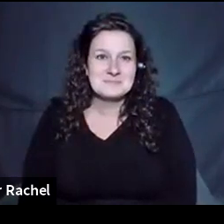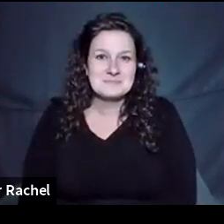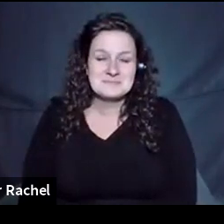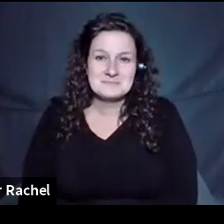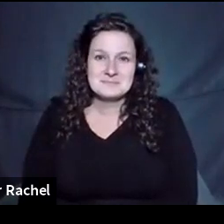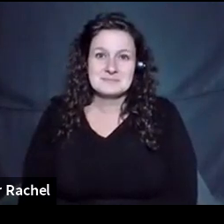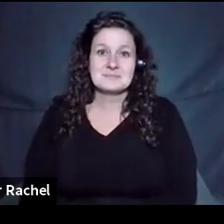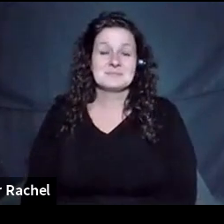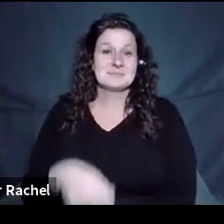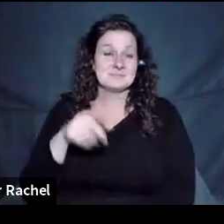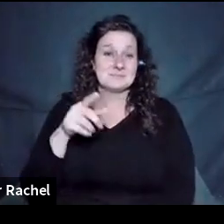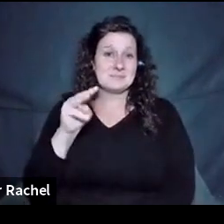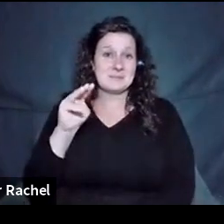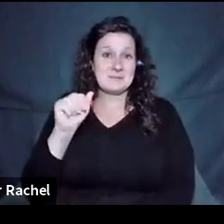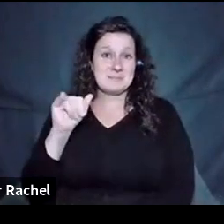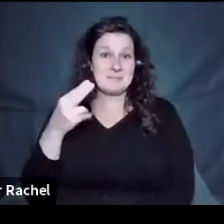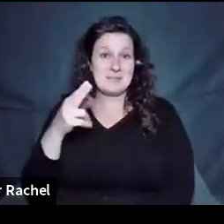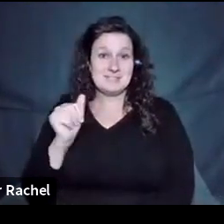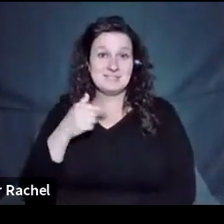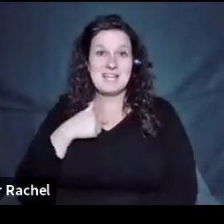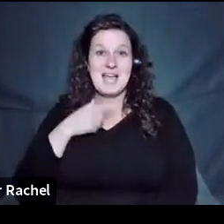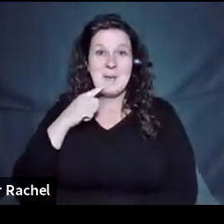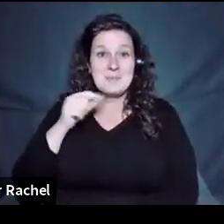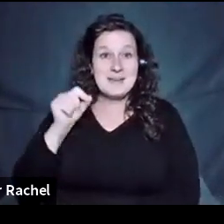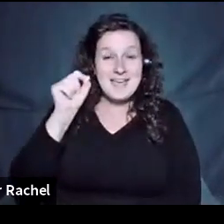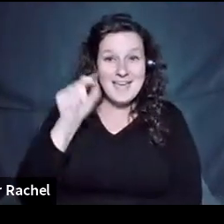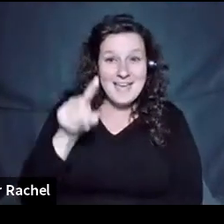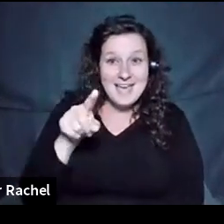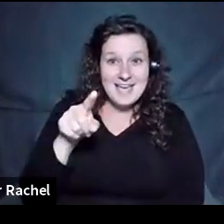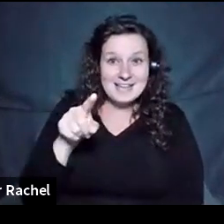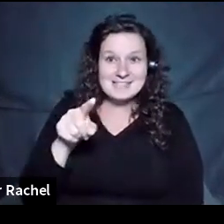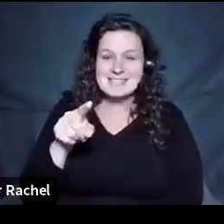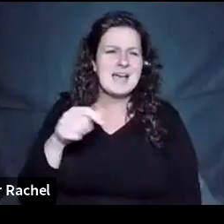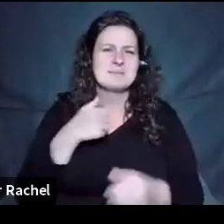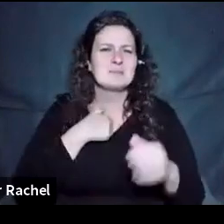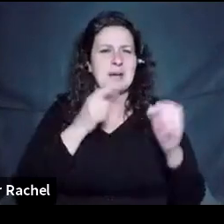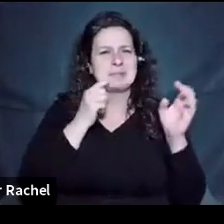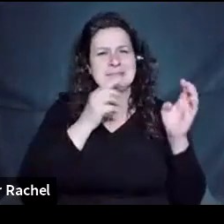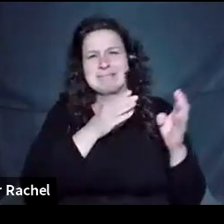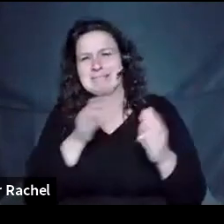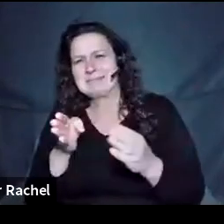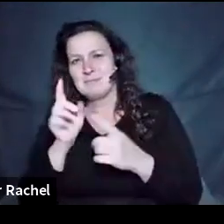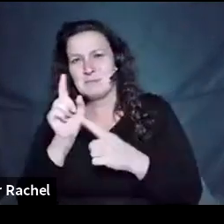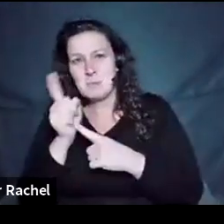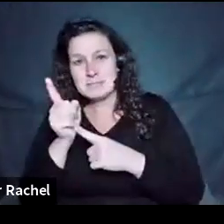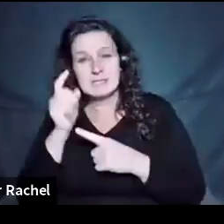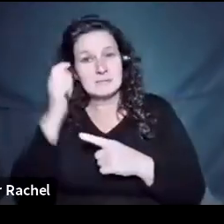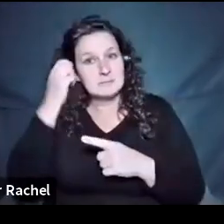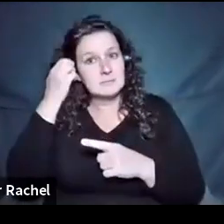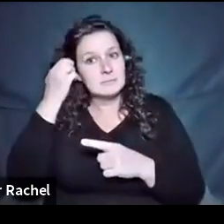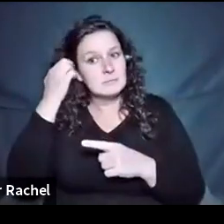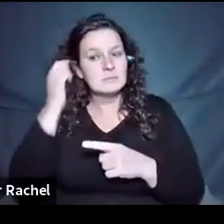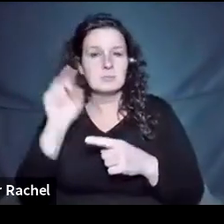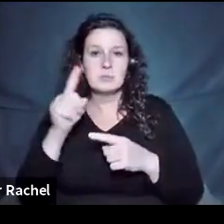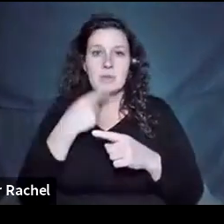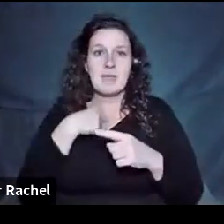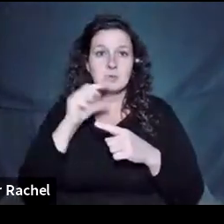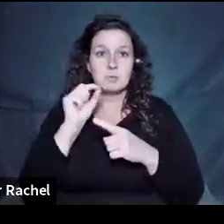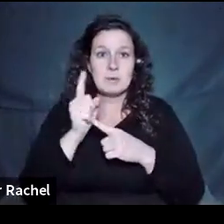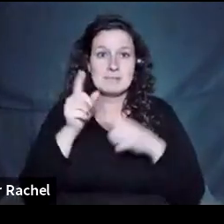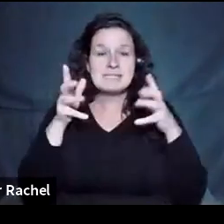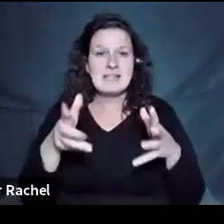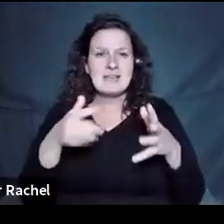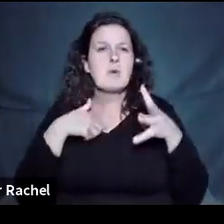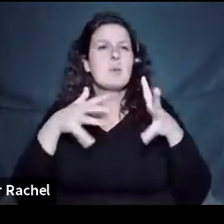So I'm going to actually ask, I'm sorry, I'm taking us in a different direction for a second because we've only got 20 minutes left and I want to leave time